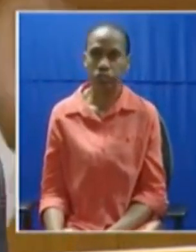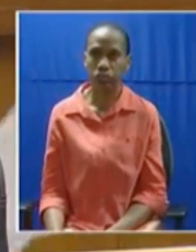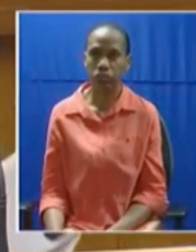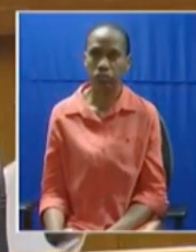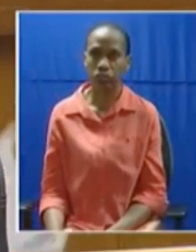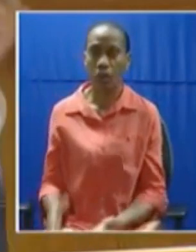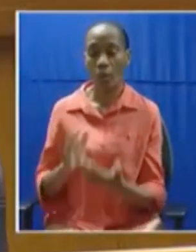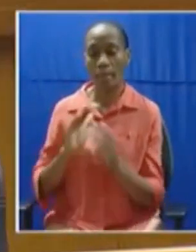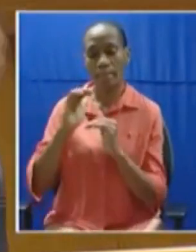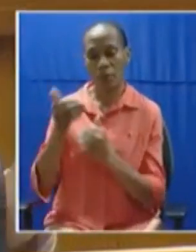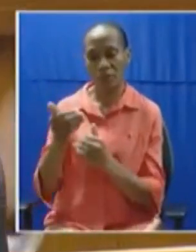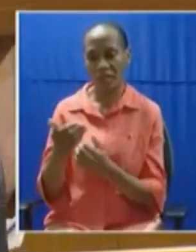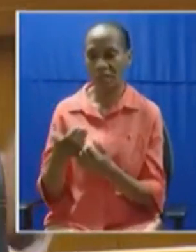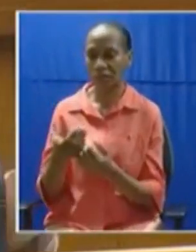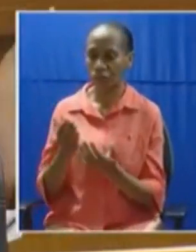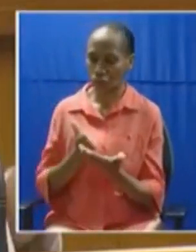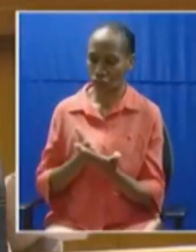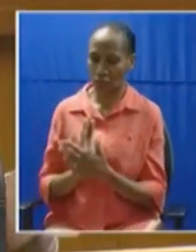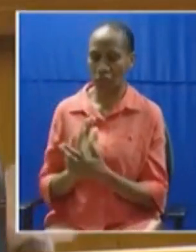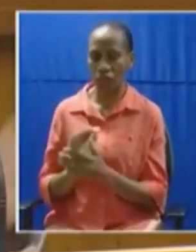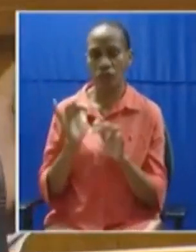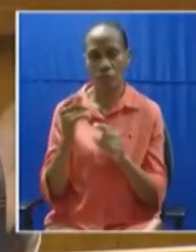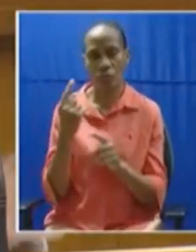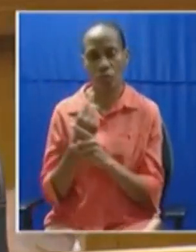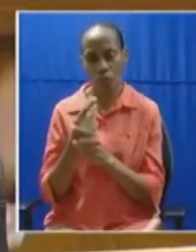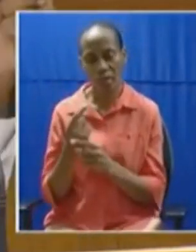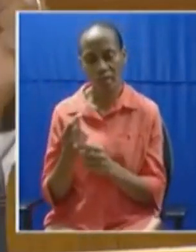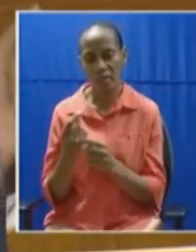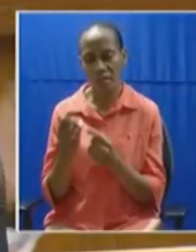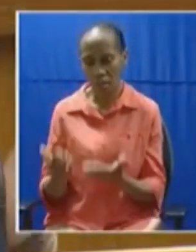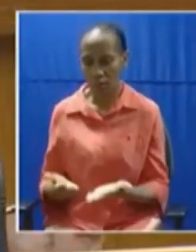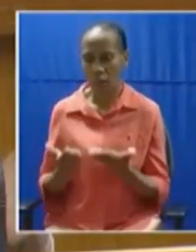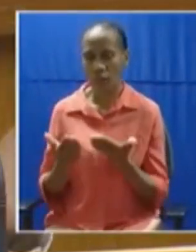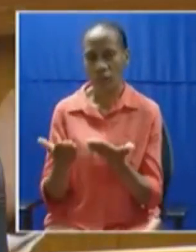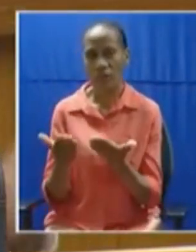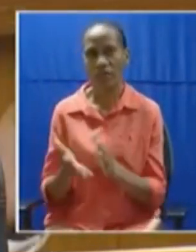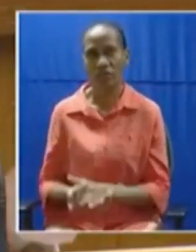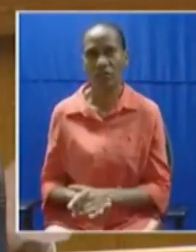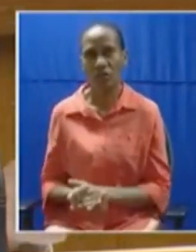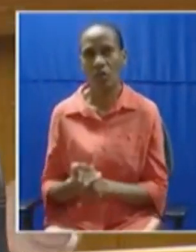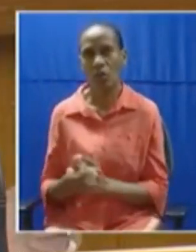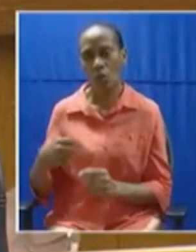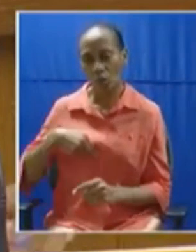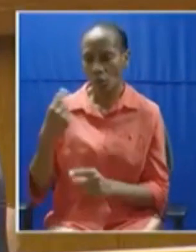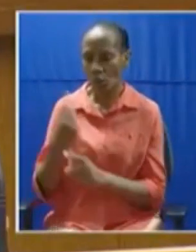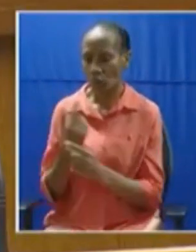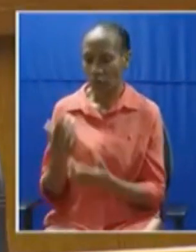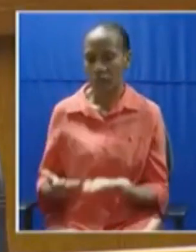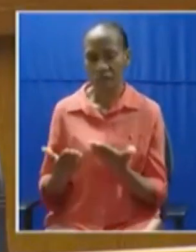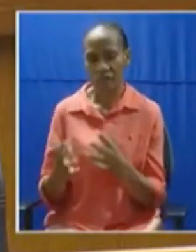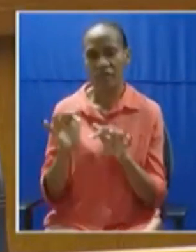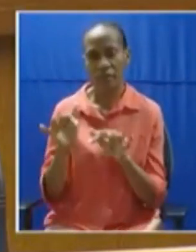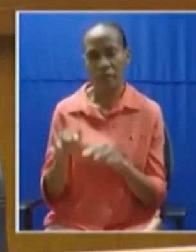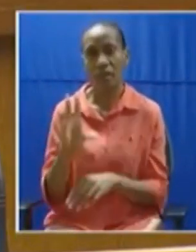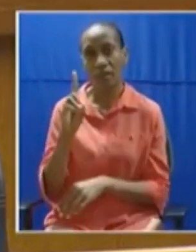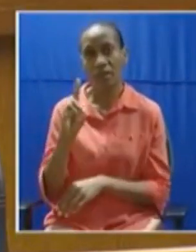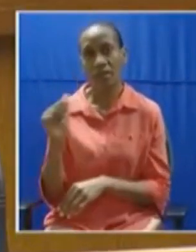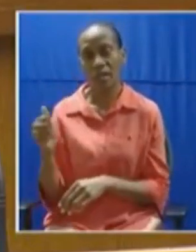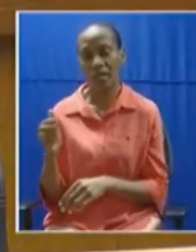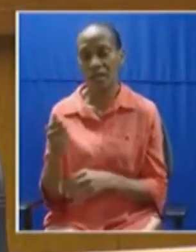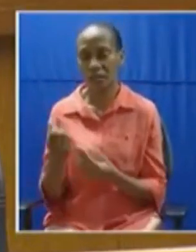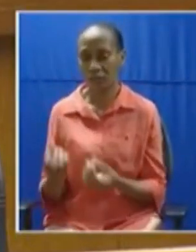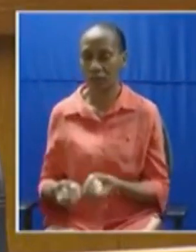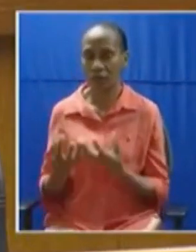people comes first, and quality service delivery at the center of everything we do. The DA provides